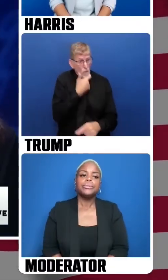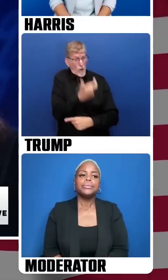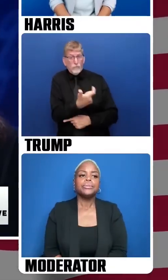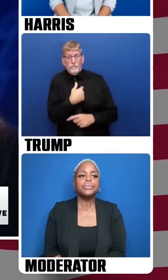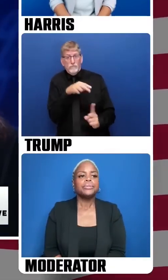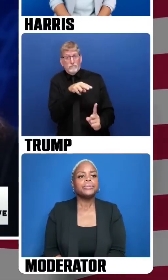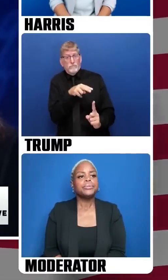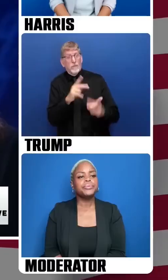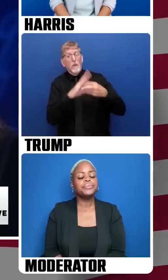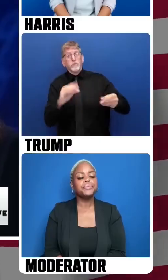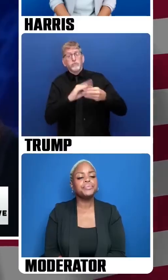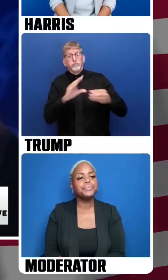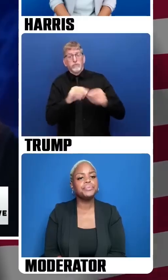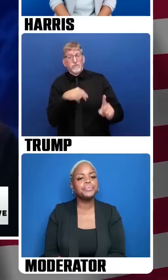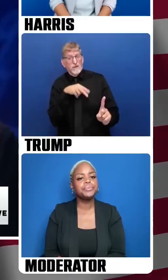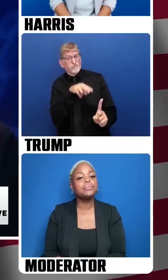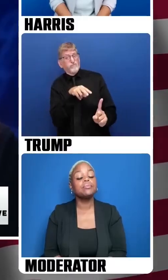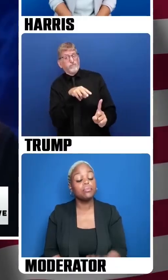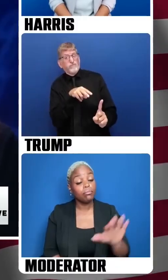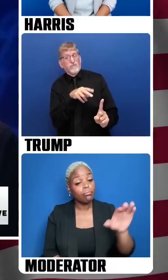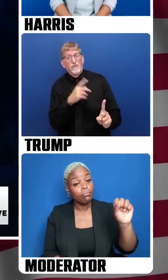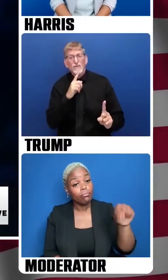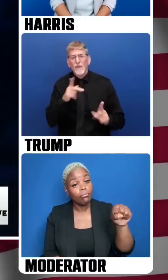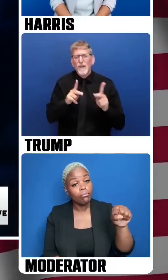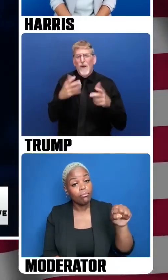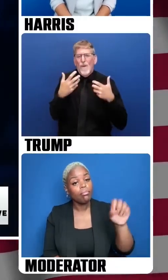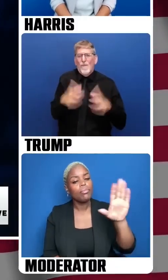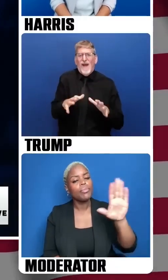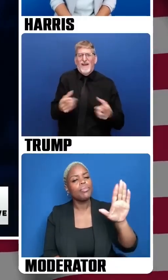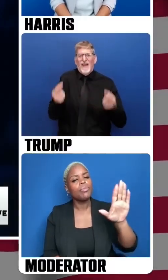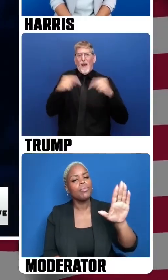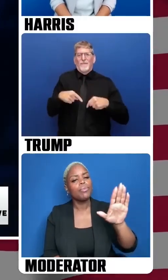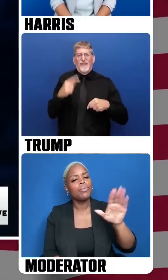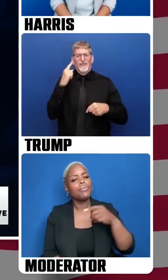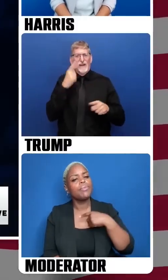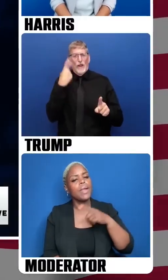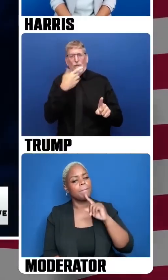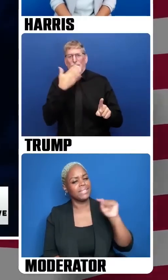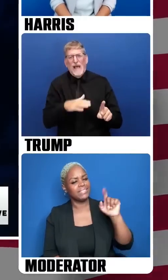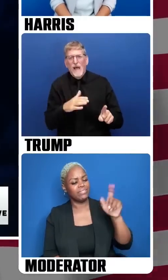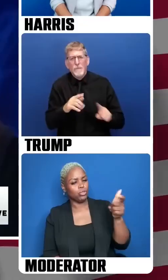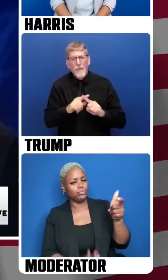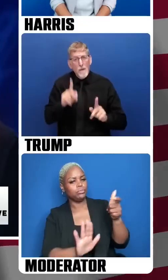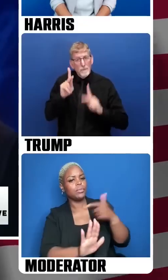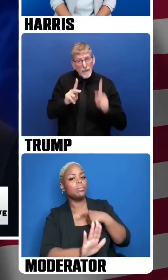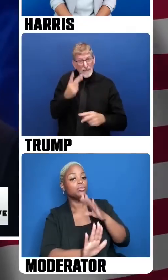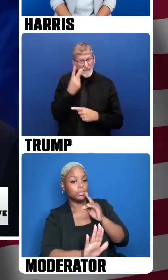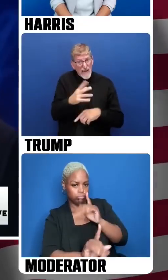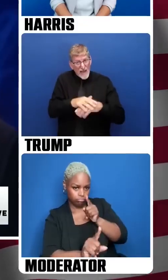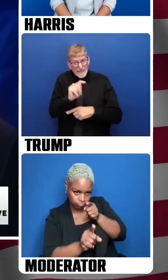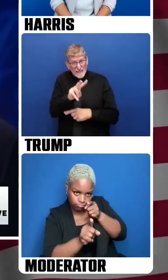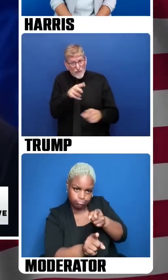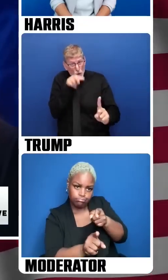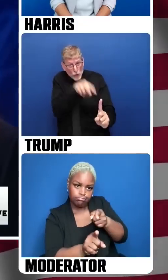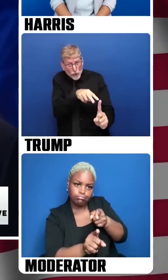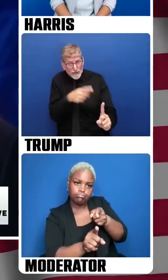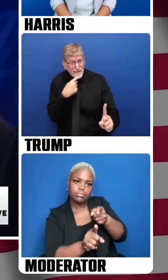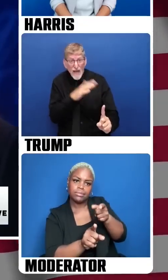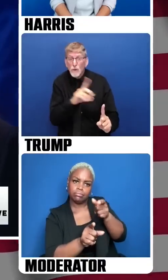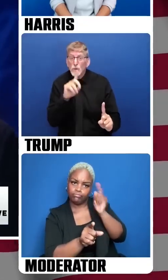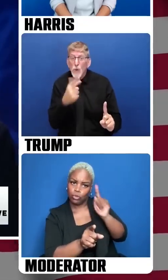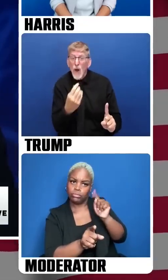good thing to say for a city manager. I'm not taking this from television. But the people on television saying their dog was eaten by the people that went